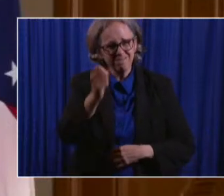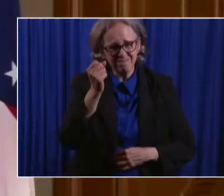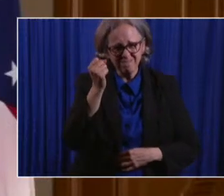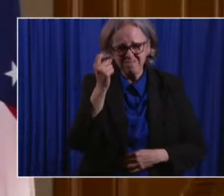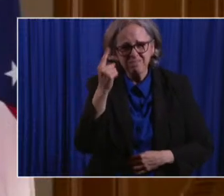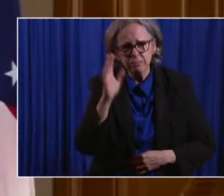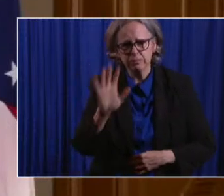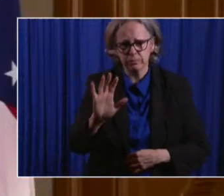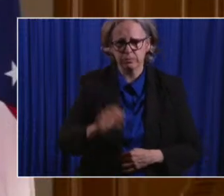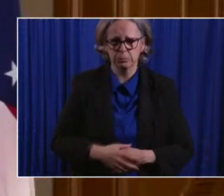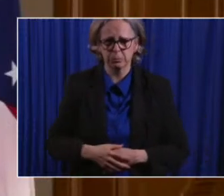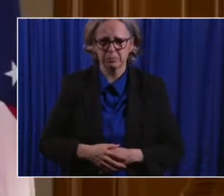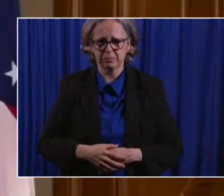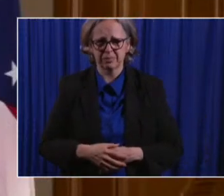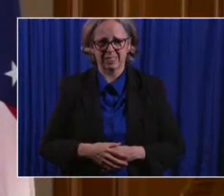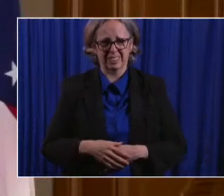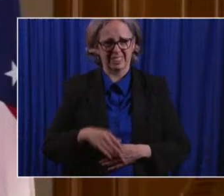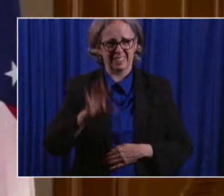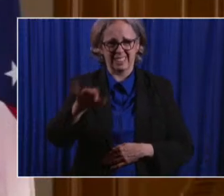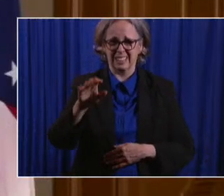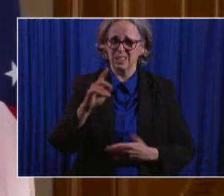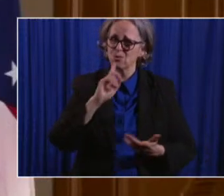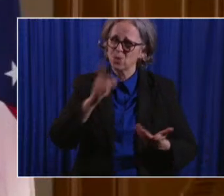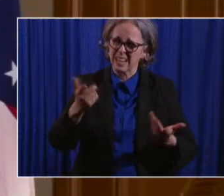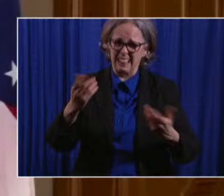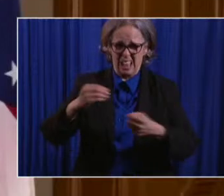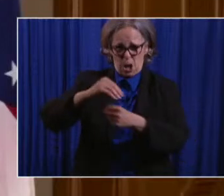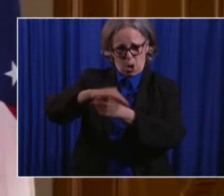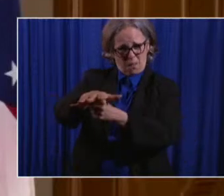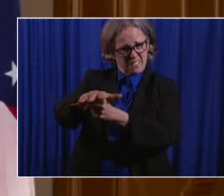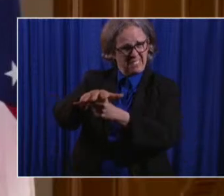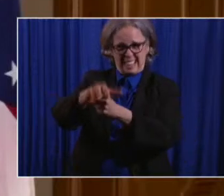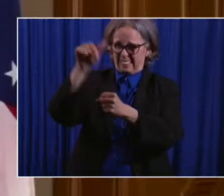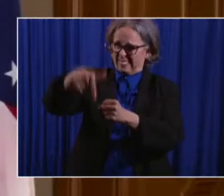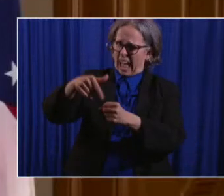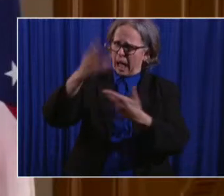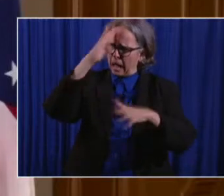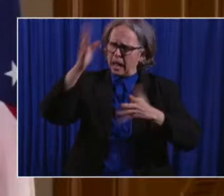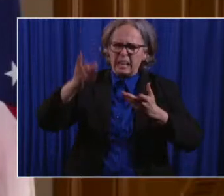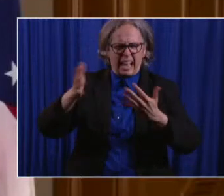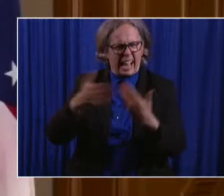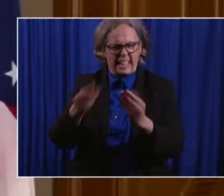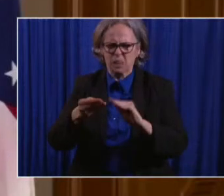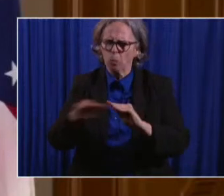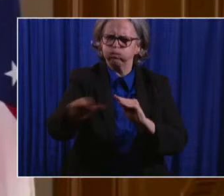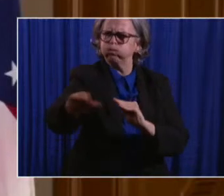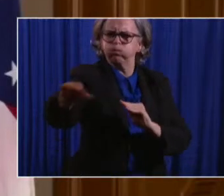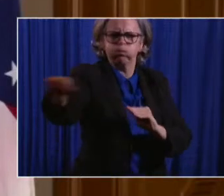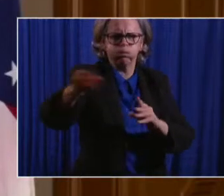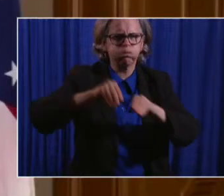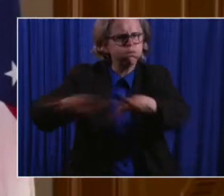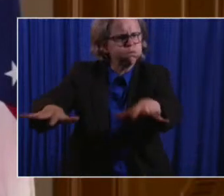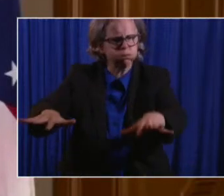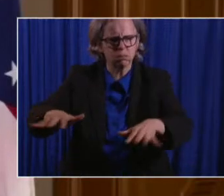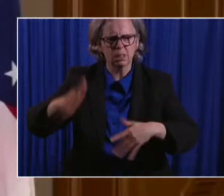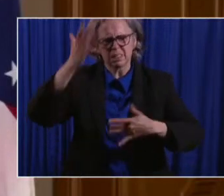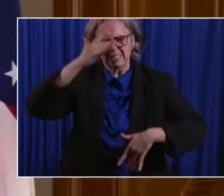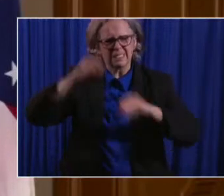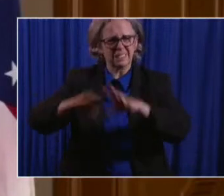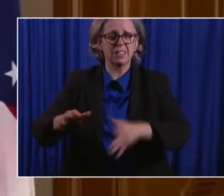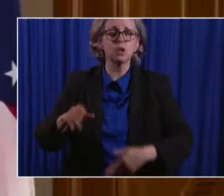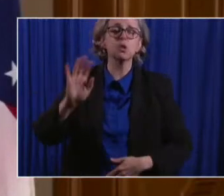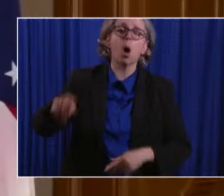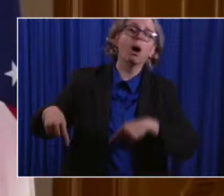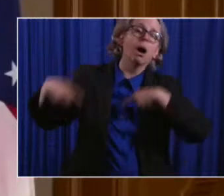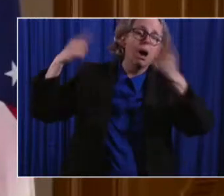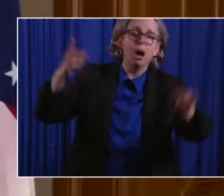diseases, isolation and quarantine of unvaccinated people has been used successfully for hundreds, if not thousands, of years.